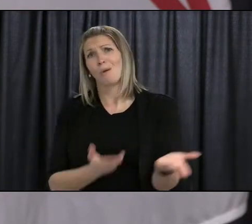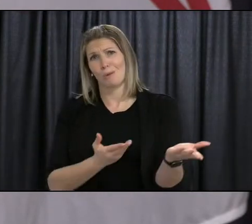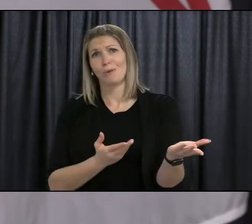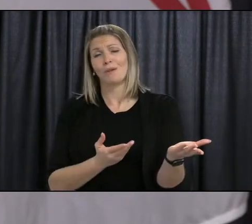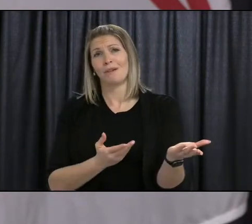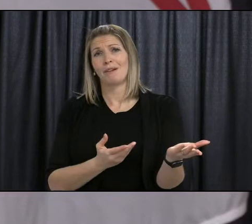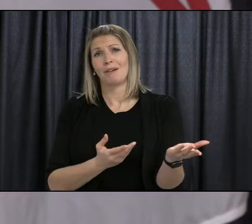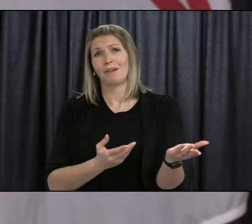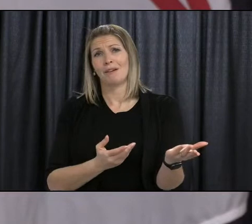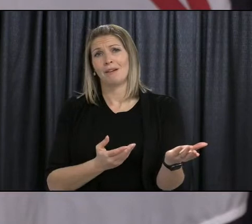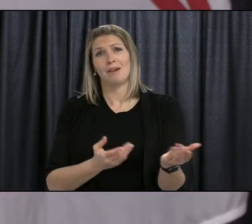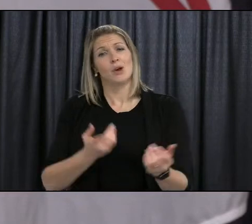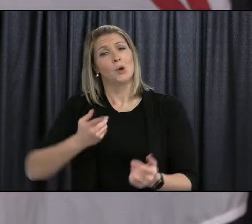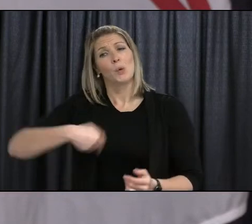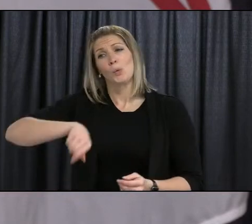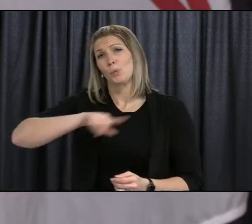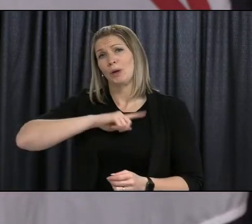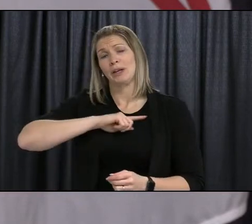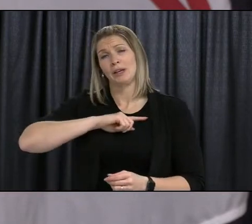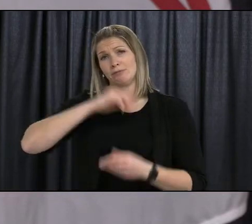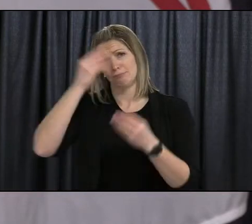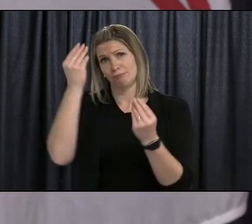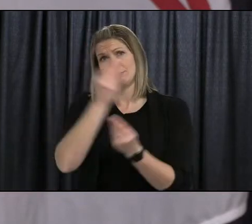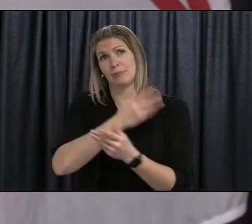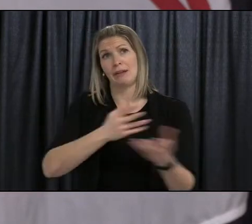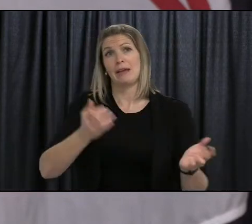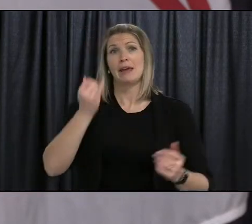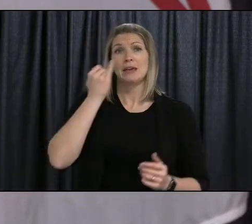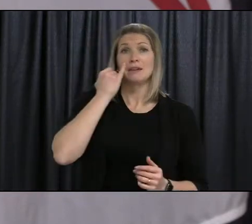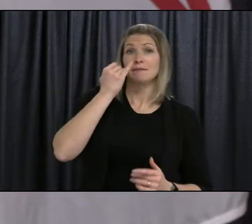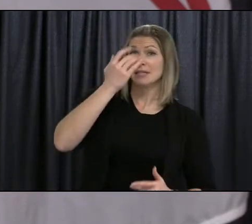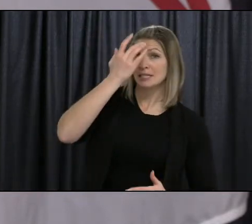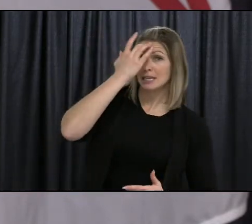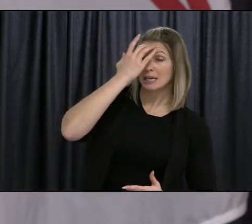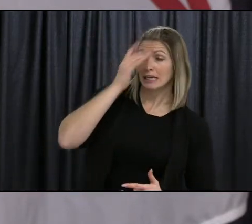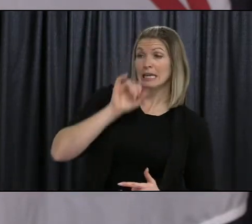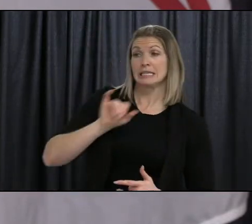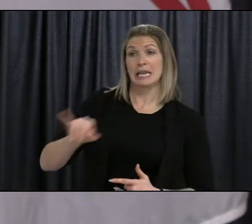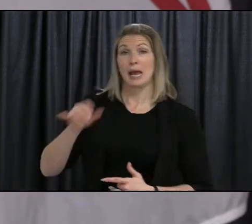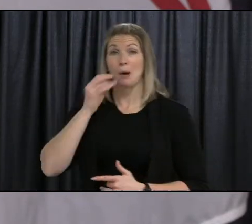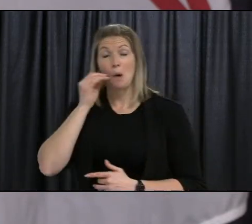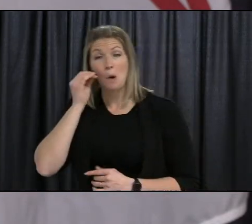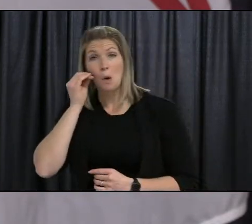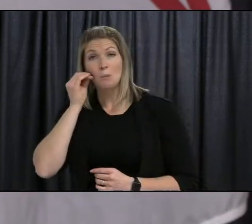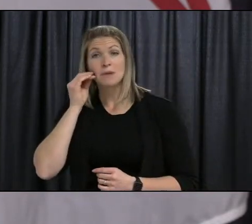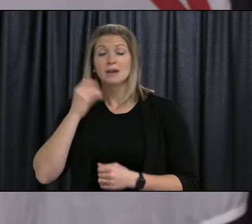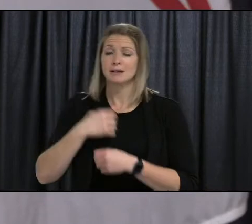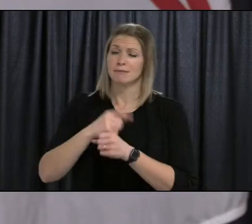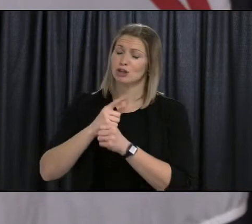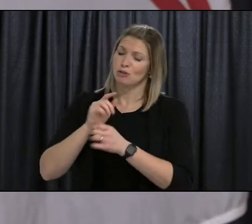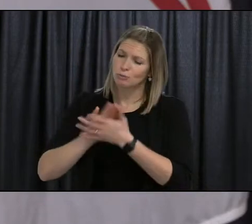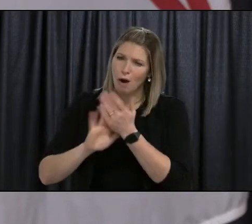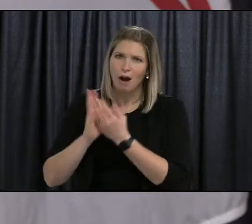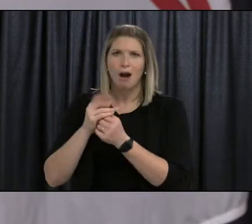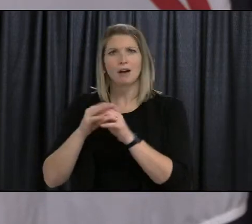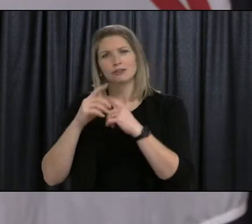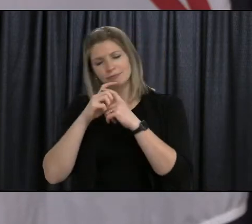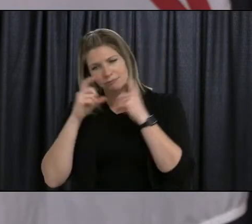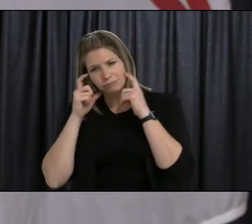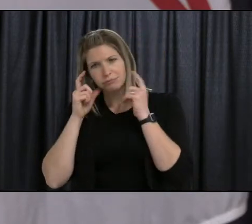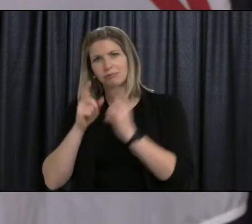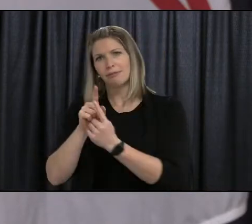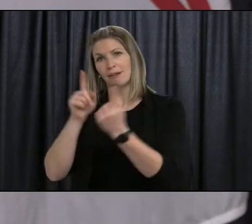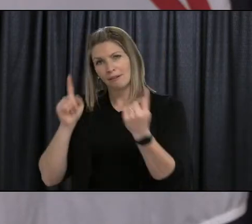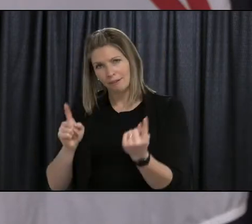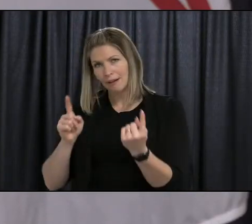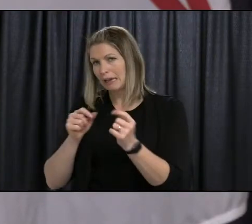As we've been saying from the beginning, make sure if your children are sick, they stay home. Practice all those public health measures, physical distancing,